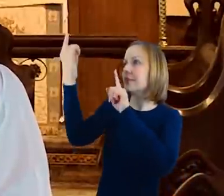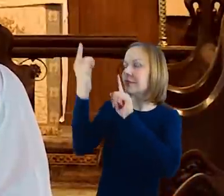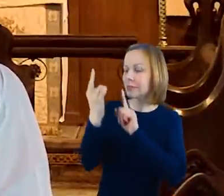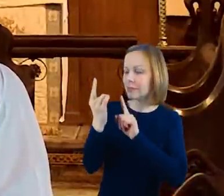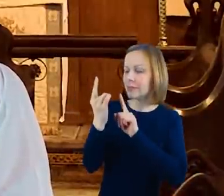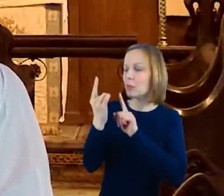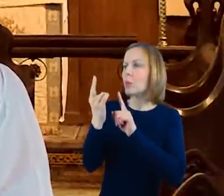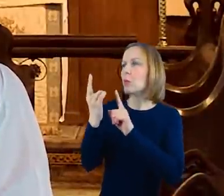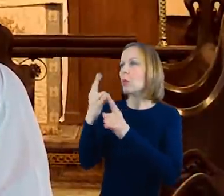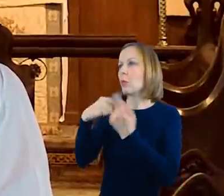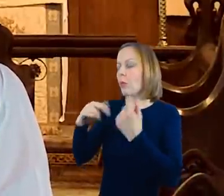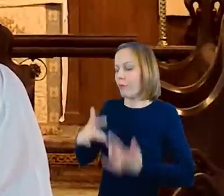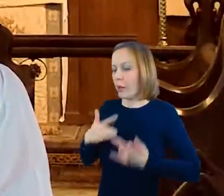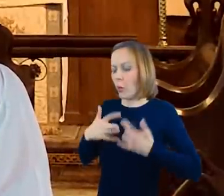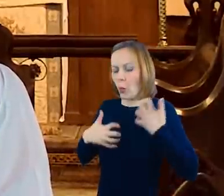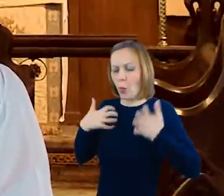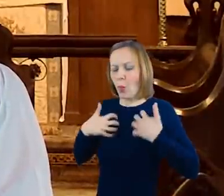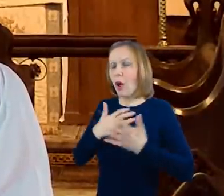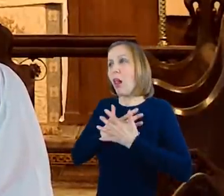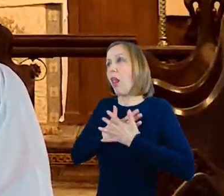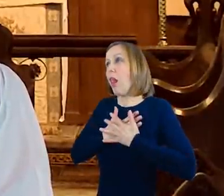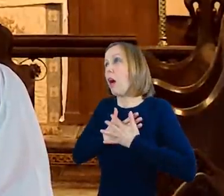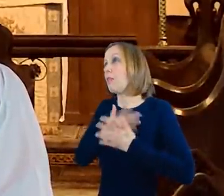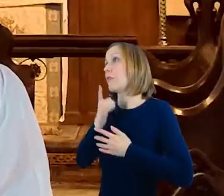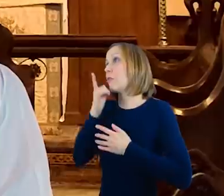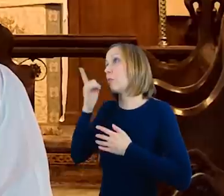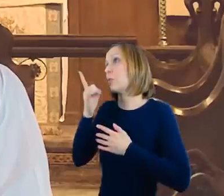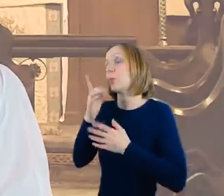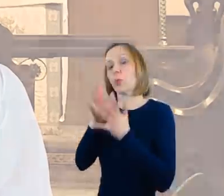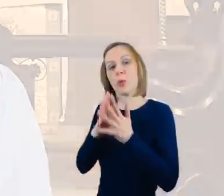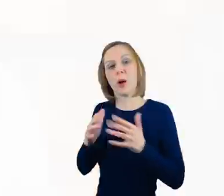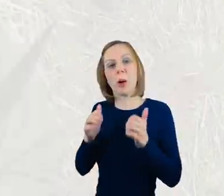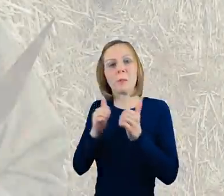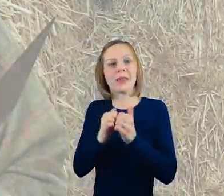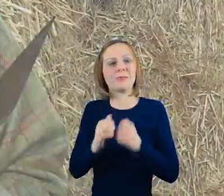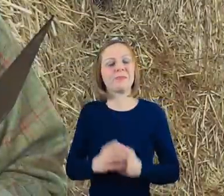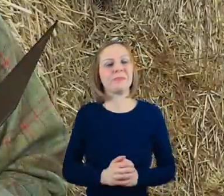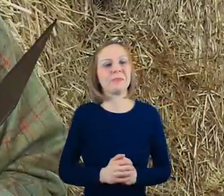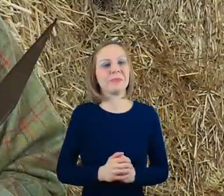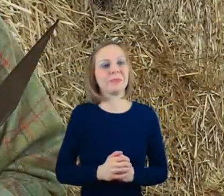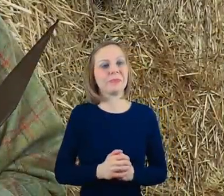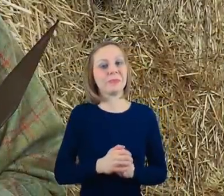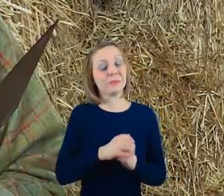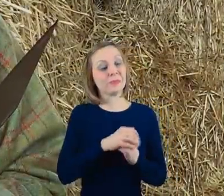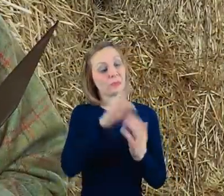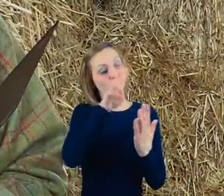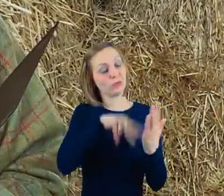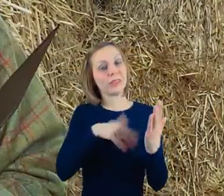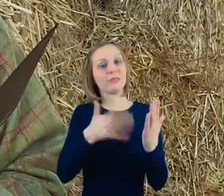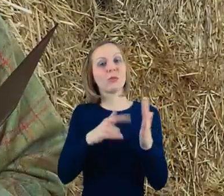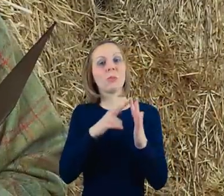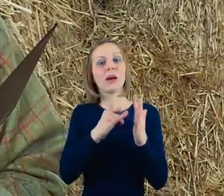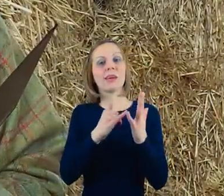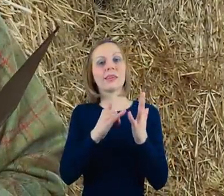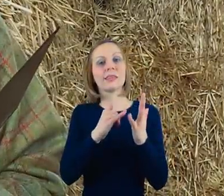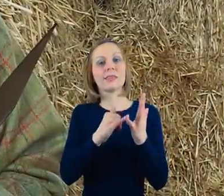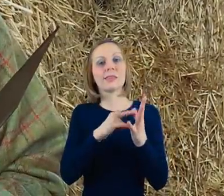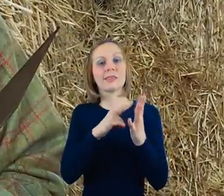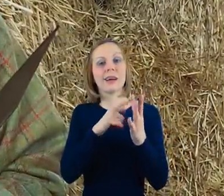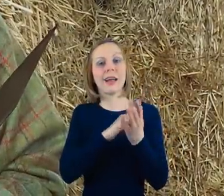for you, now and forever. Amen. A reading from the prophecy of